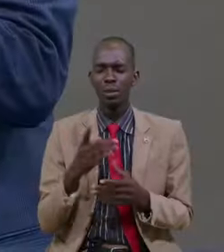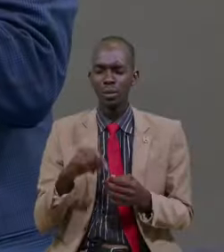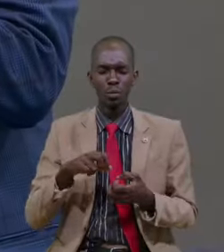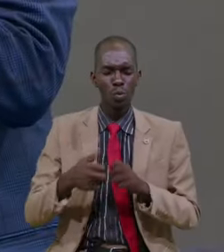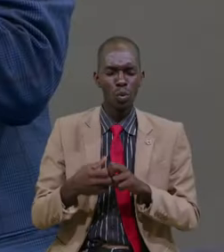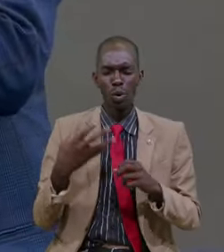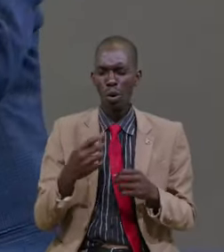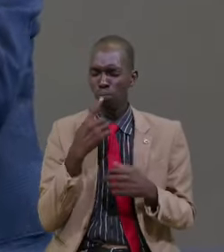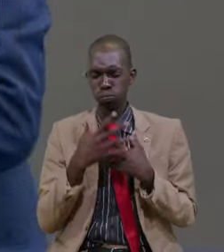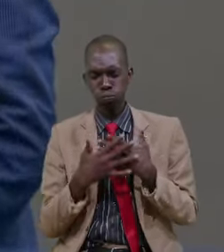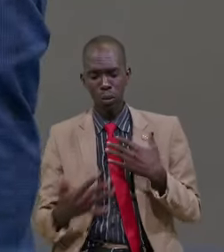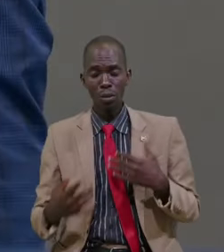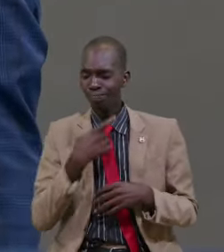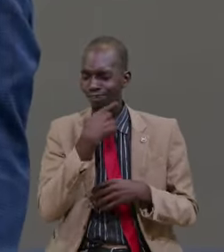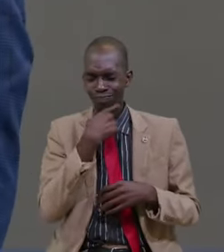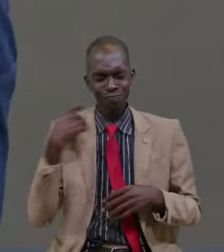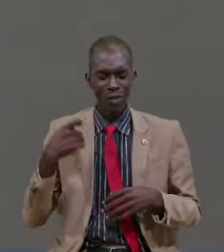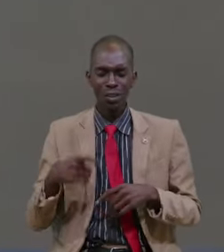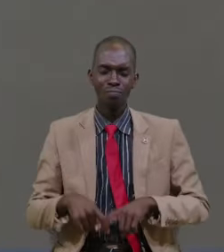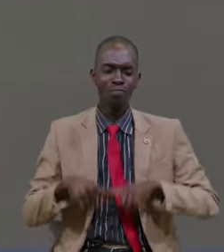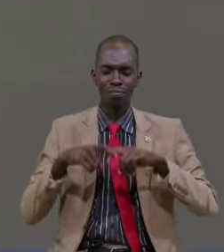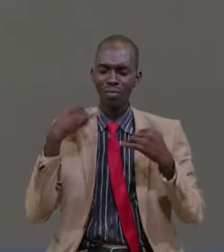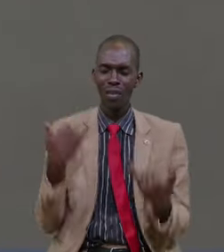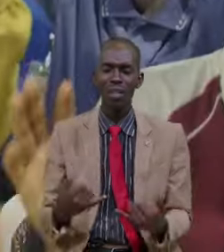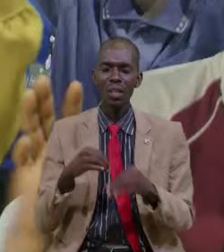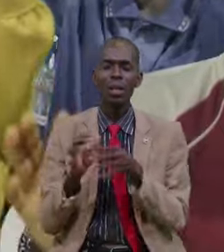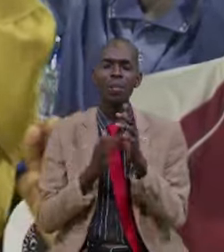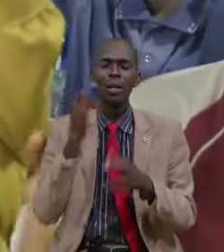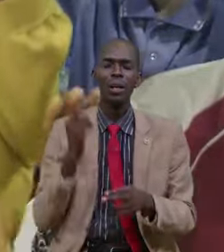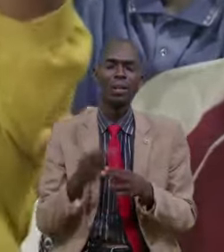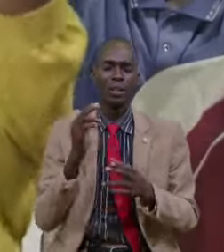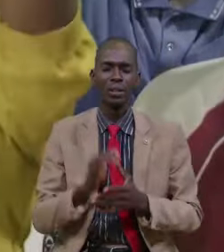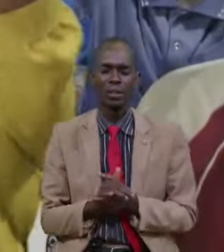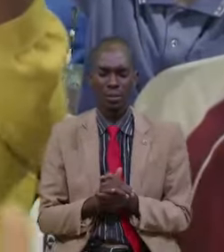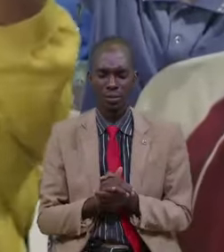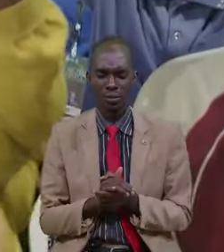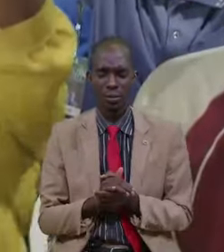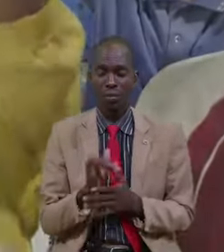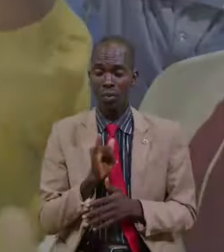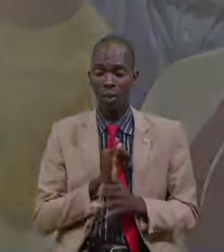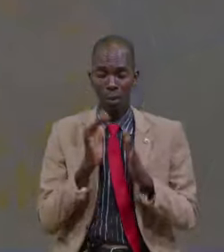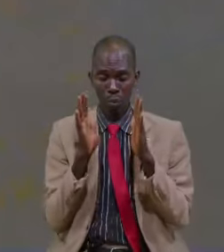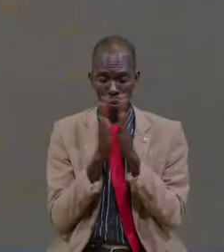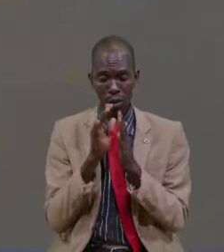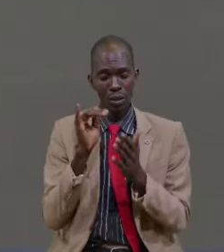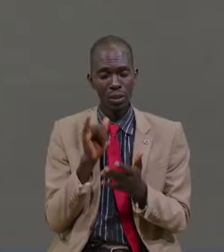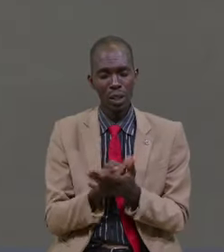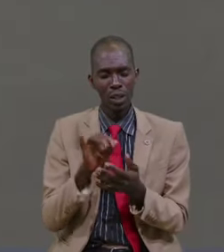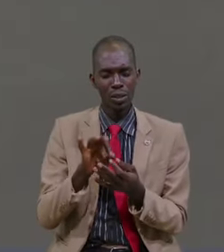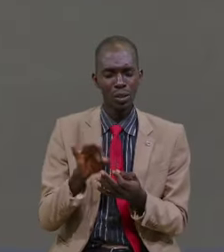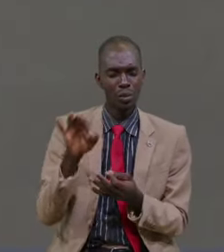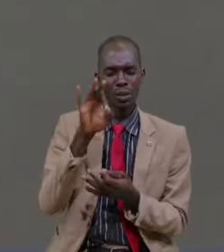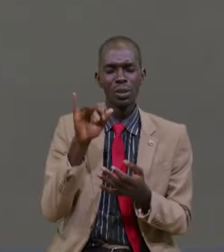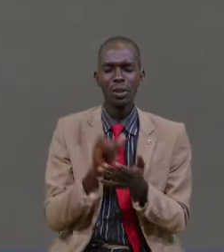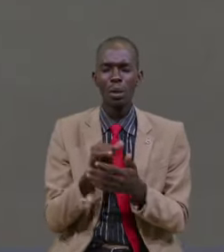dry up now in Jesus' name. And I pray that that spirit that makes you